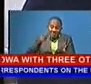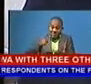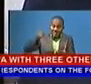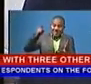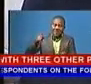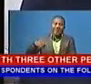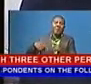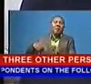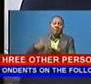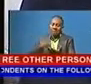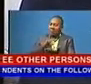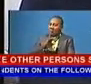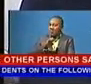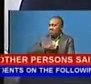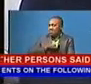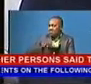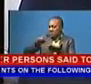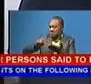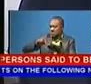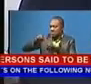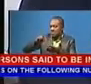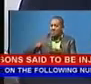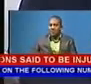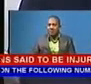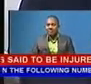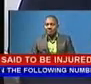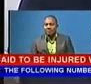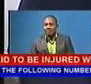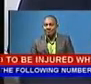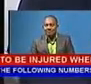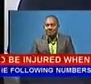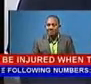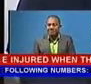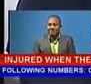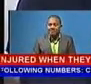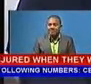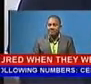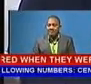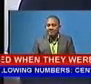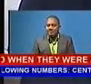exhibit, then it will be clear.